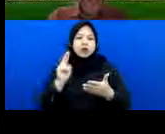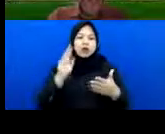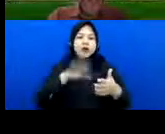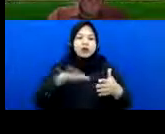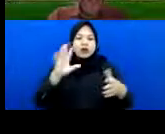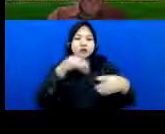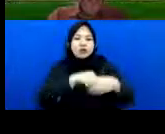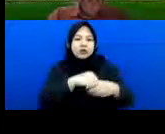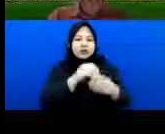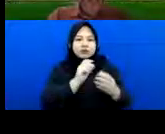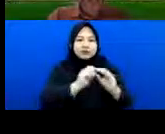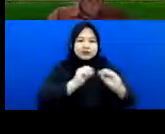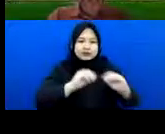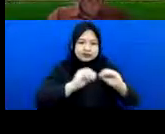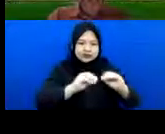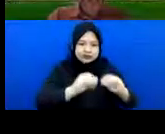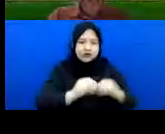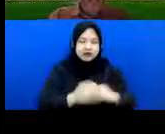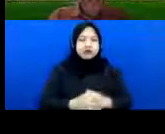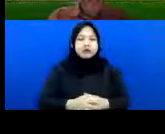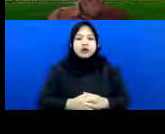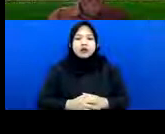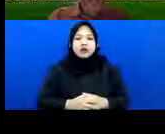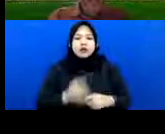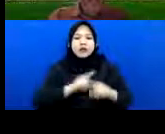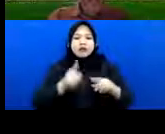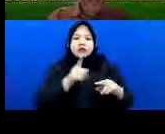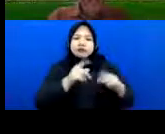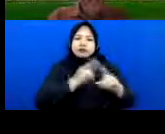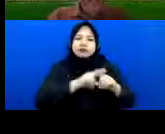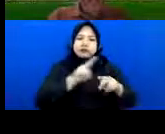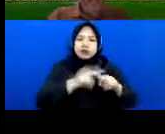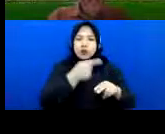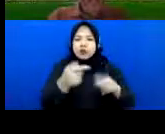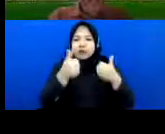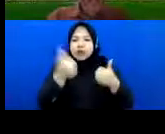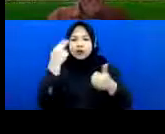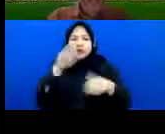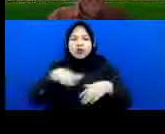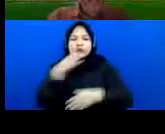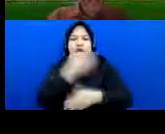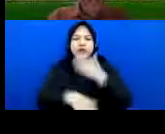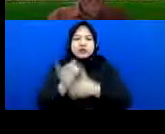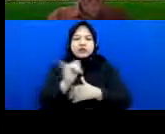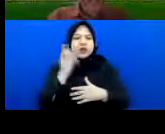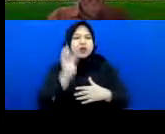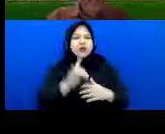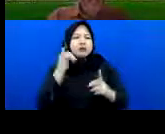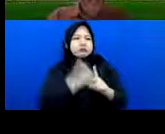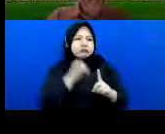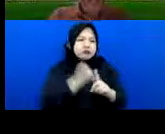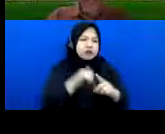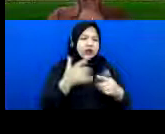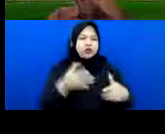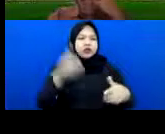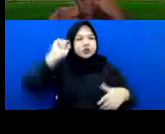will be most likely to result in negative treatment from other students without disability, such as bullying and difficulty